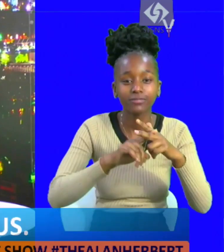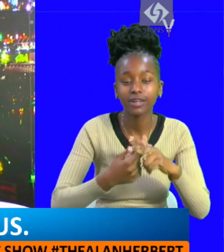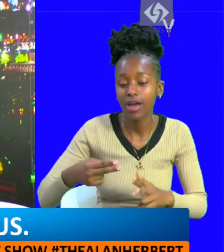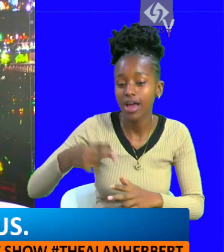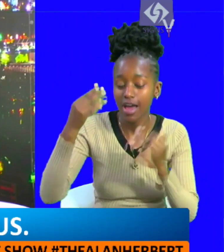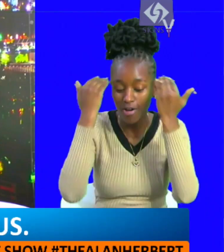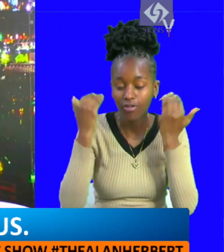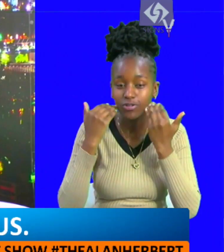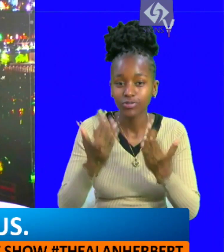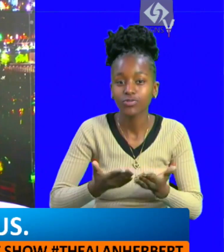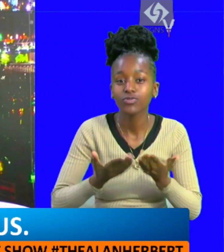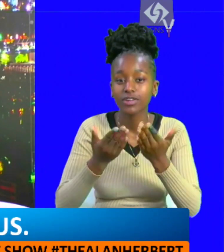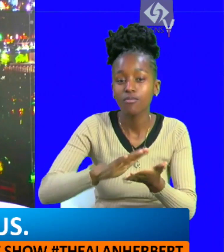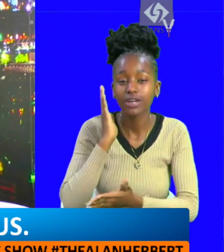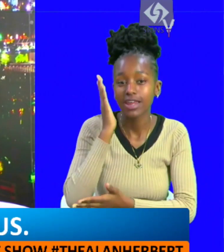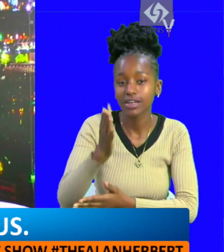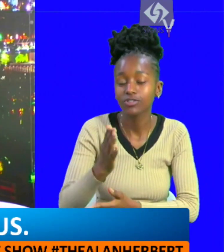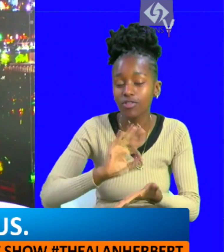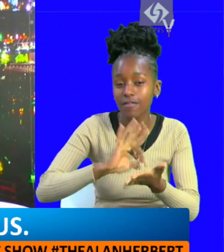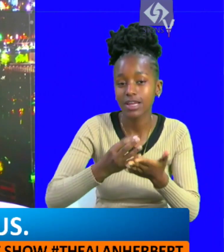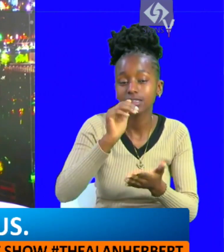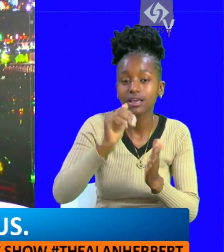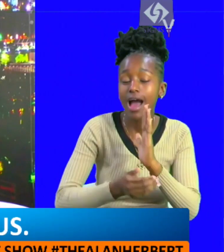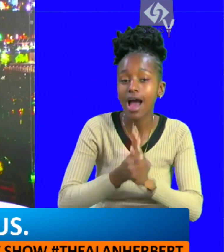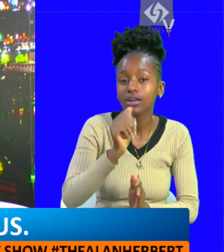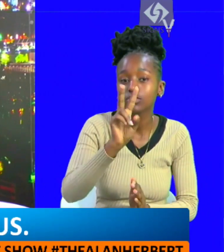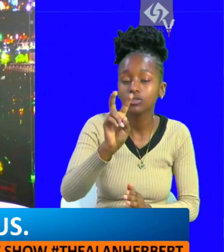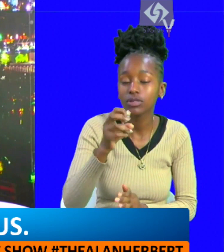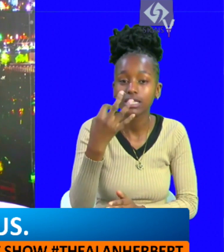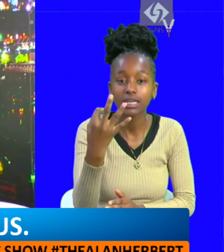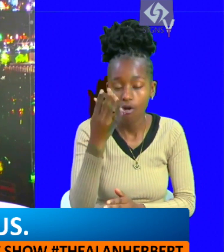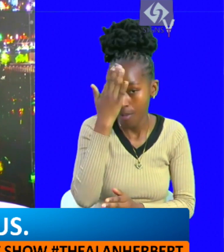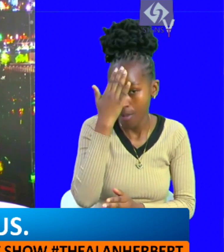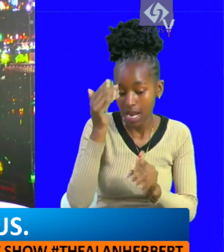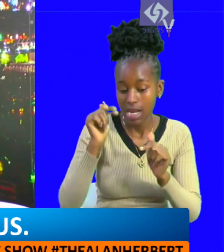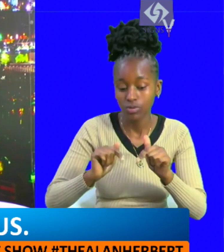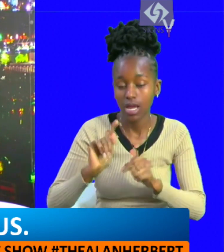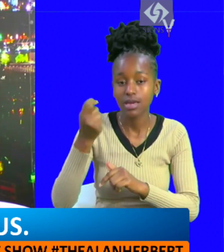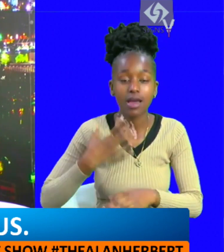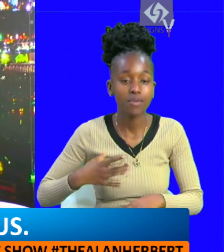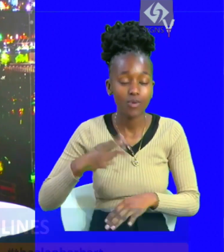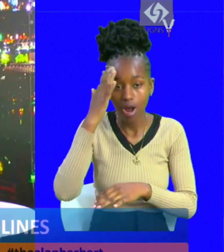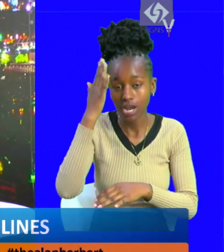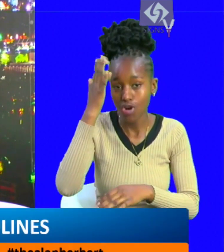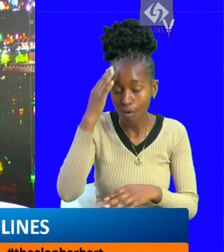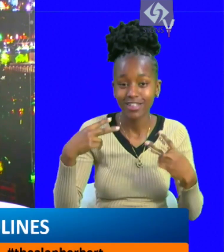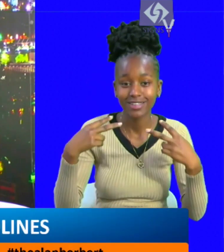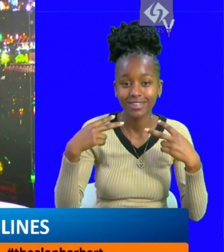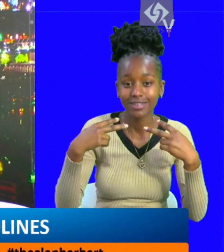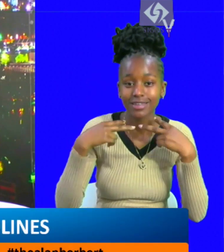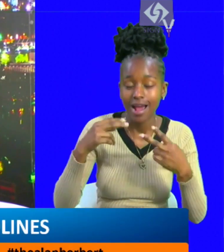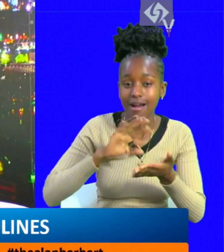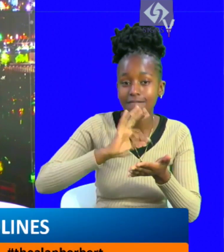gave further directions on Finance Act 2023 on Monday. Now, Kenyans will today know whether the suspension